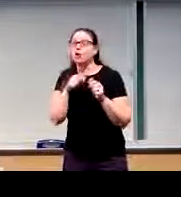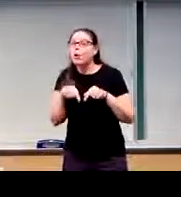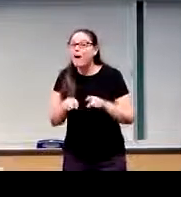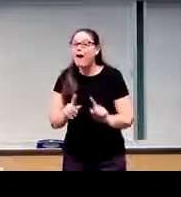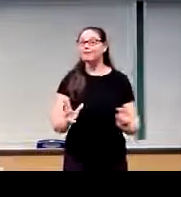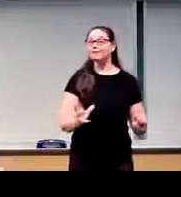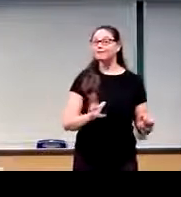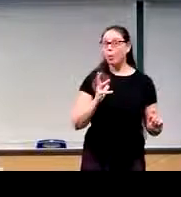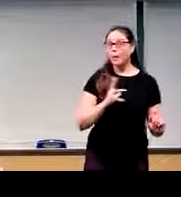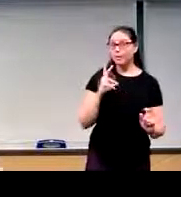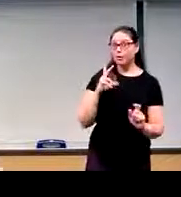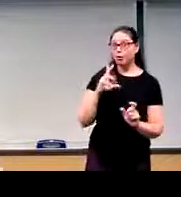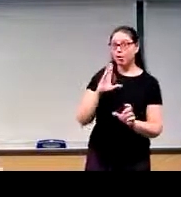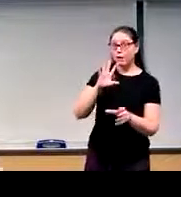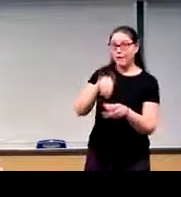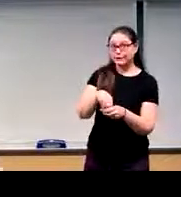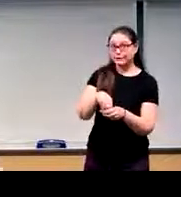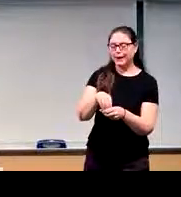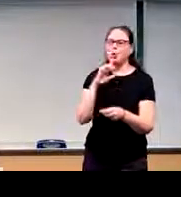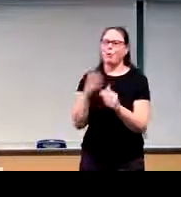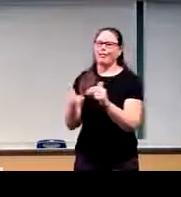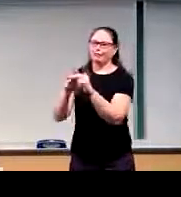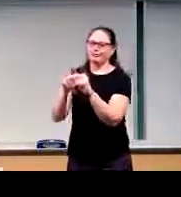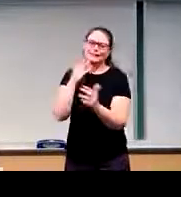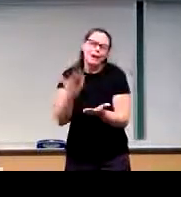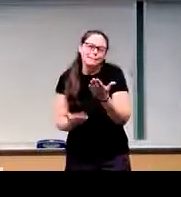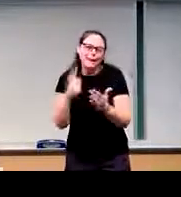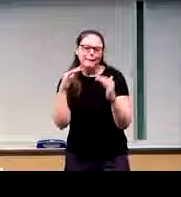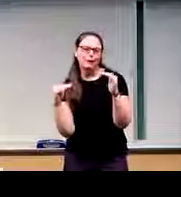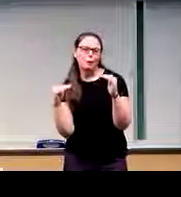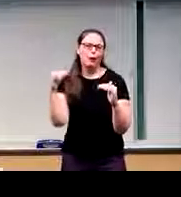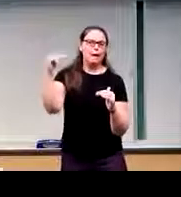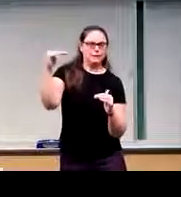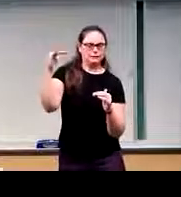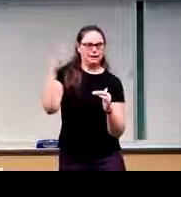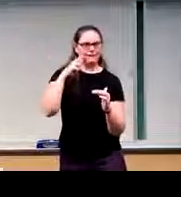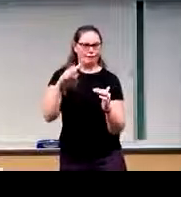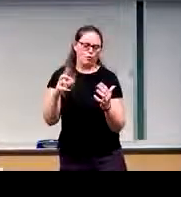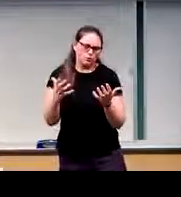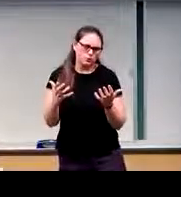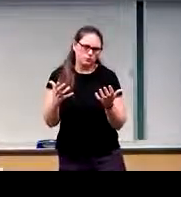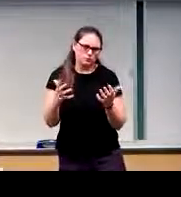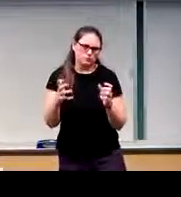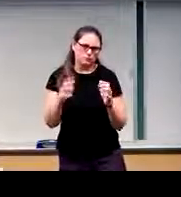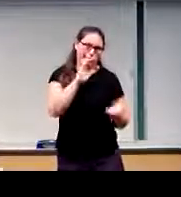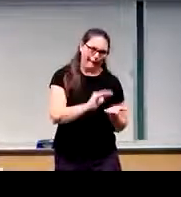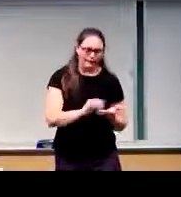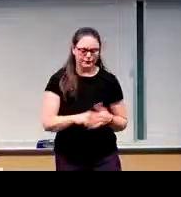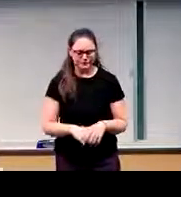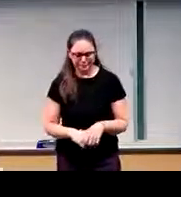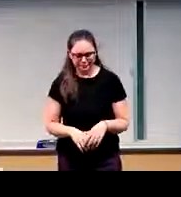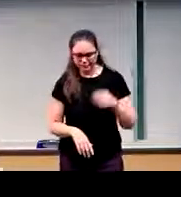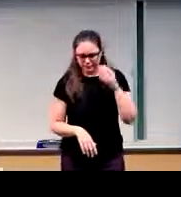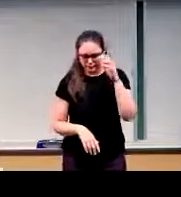social participation increases, perhaps to compensate. The total social